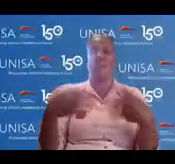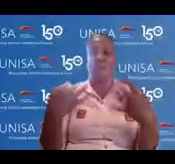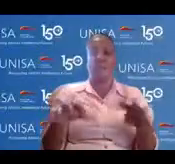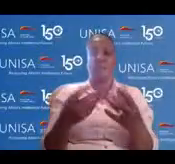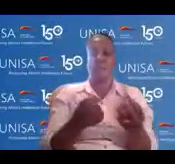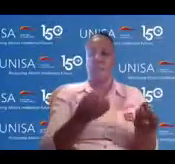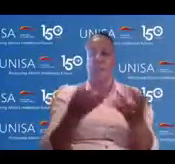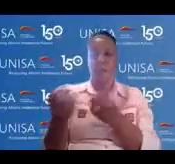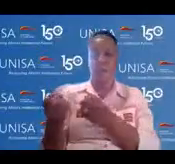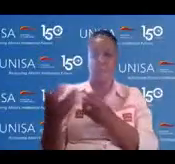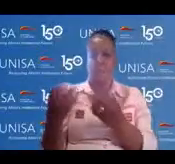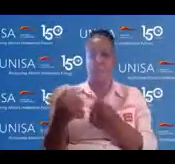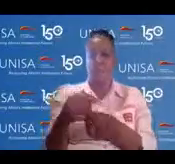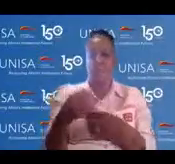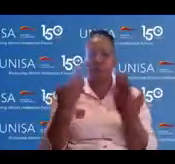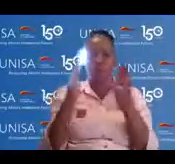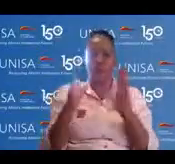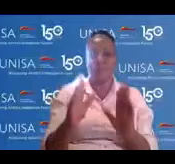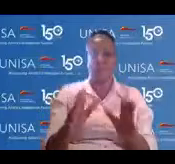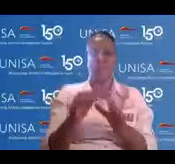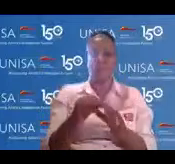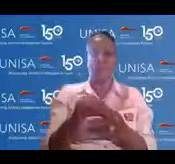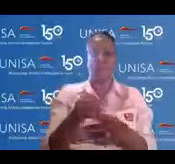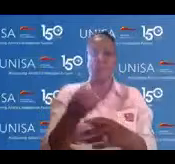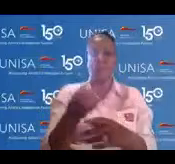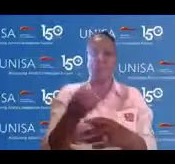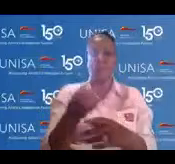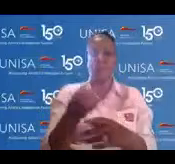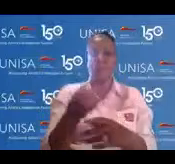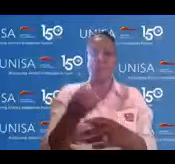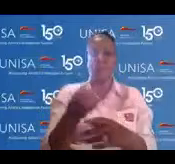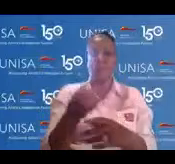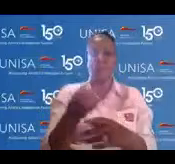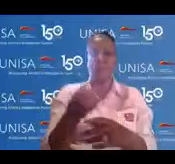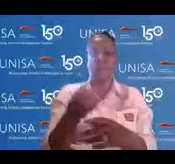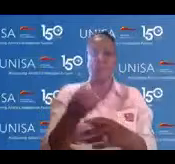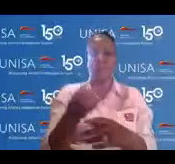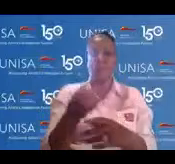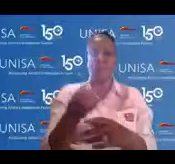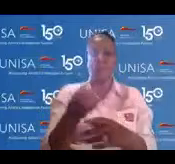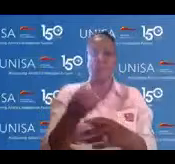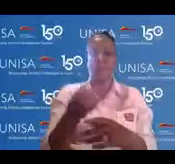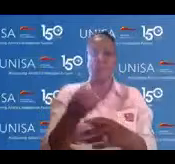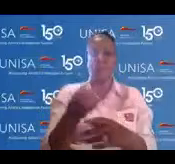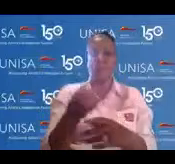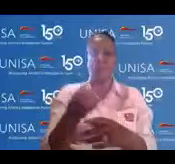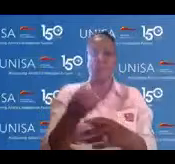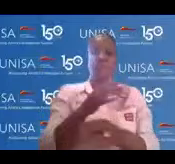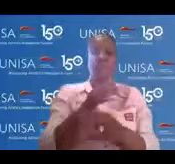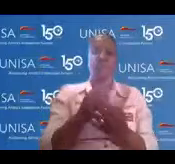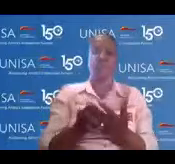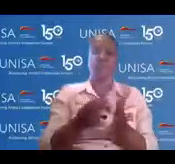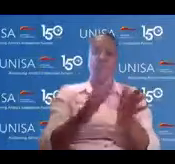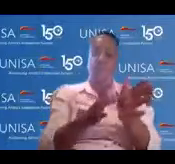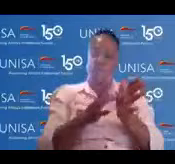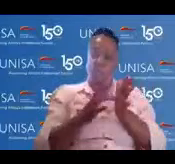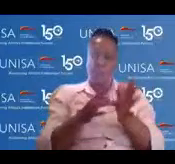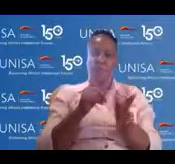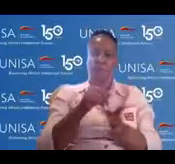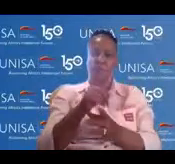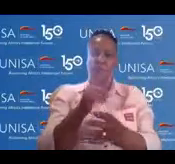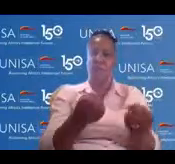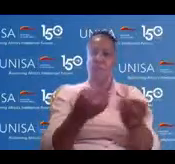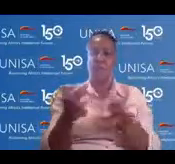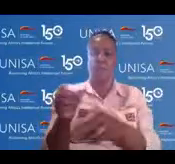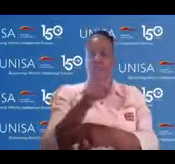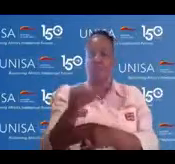the university to support our students. And I'm hoping that our students actually take advantage of this because the services are provided for you. Let's move on to the next